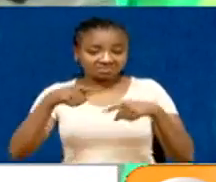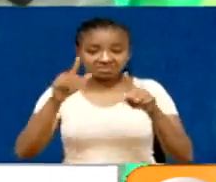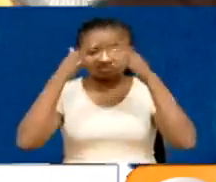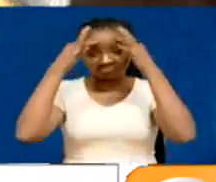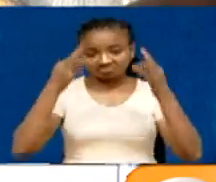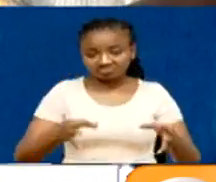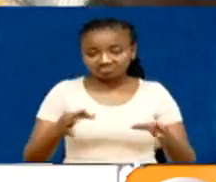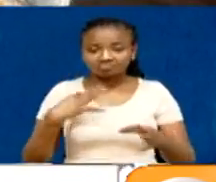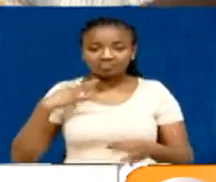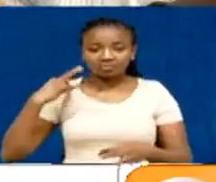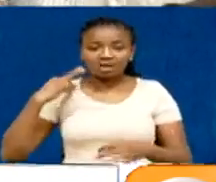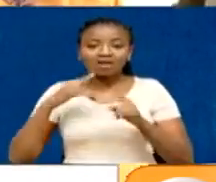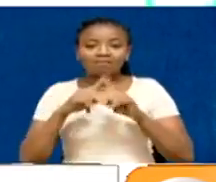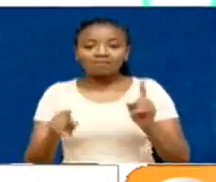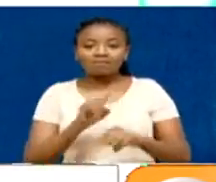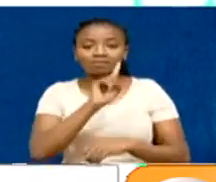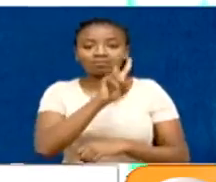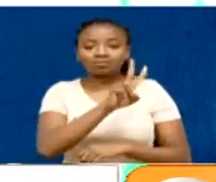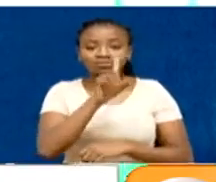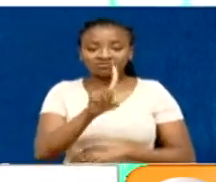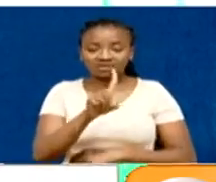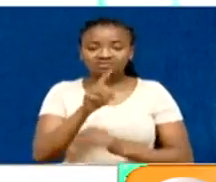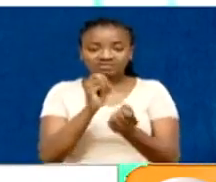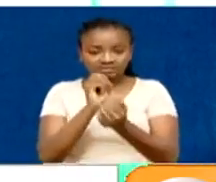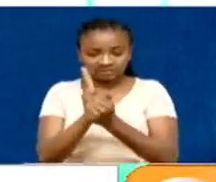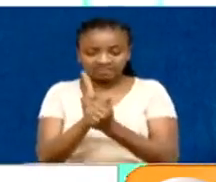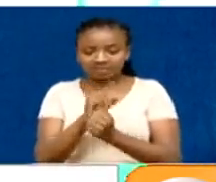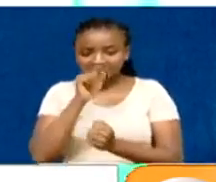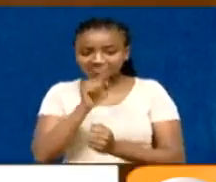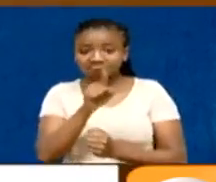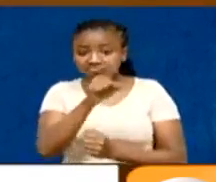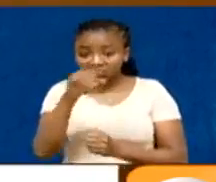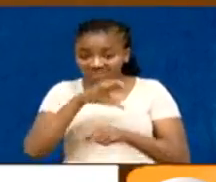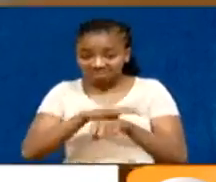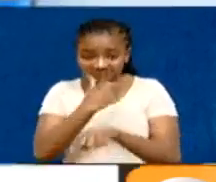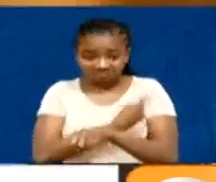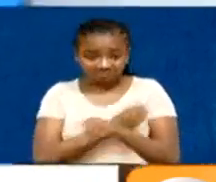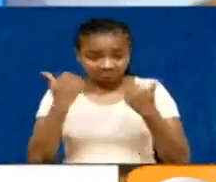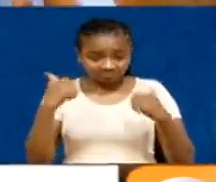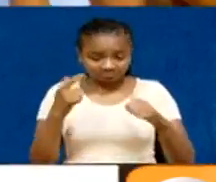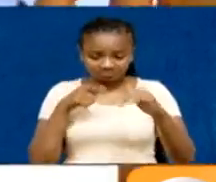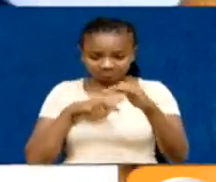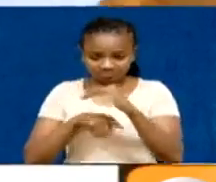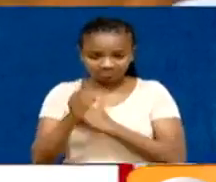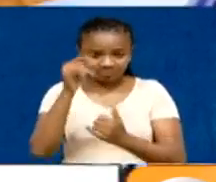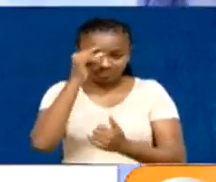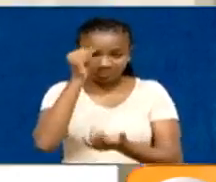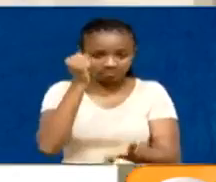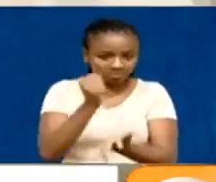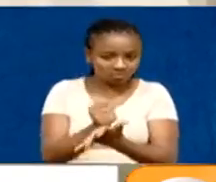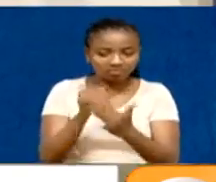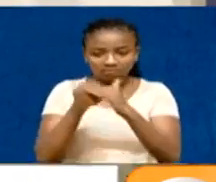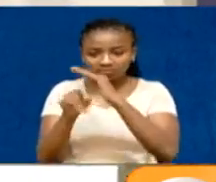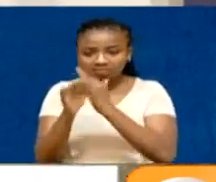issued a deadline of 21st of December for barring those who will have not been vaccinated from key government services when the